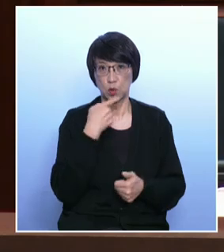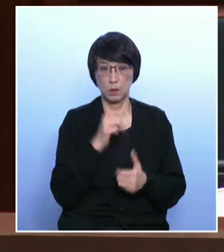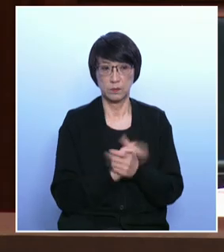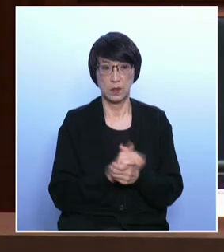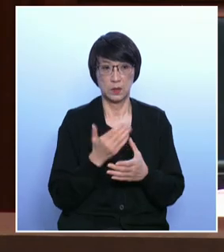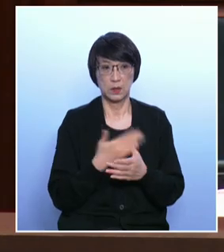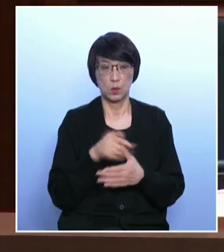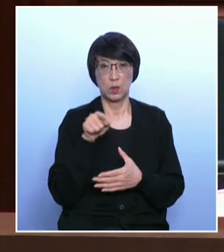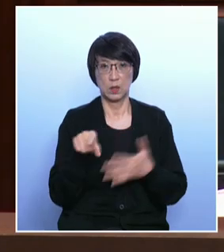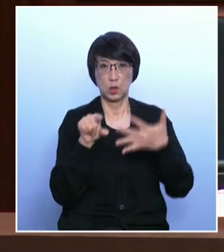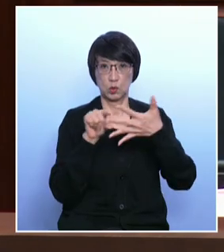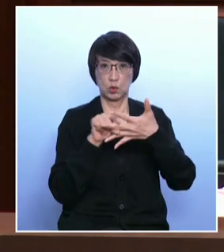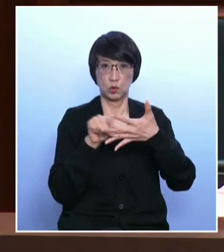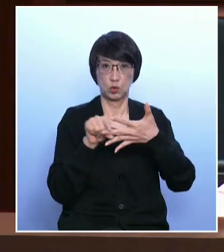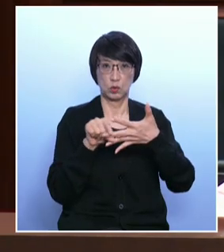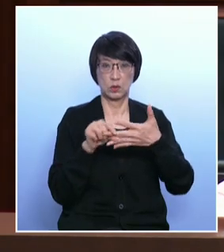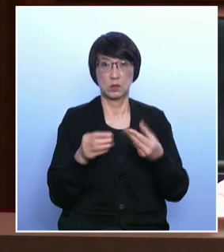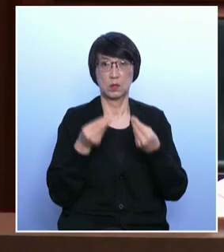We're in the red right now.